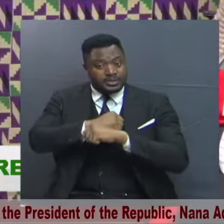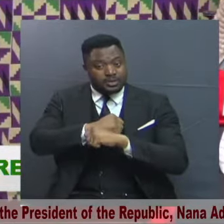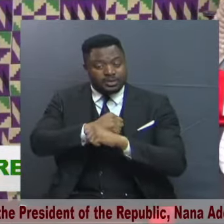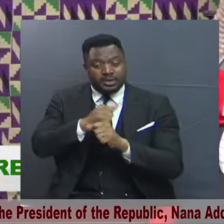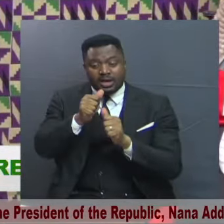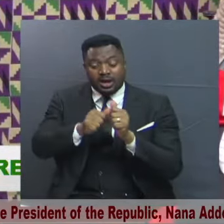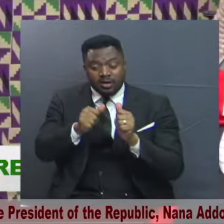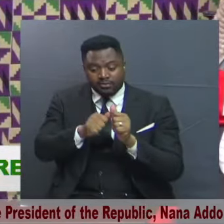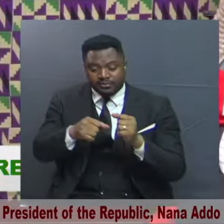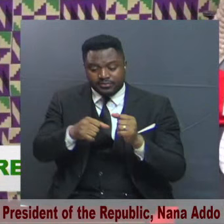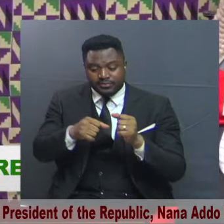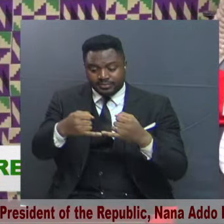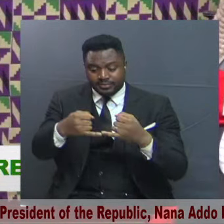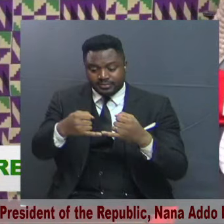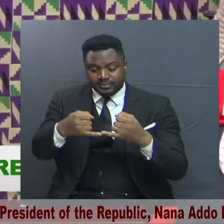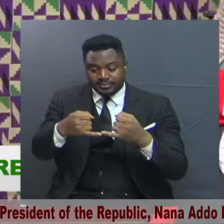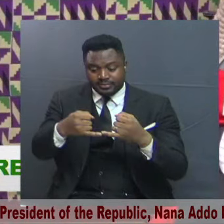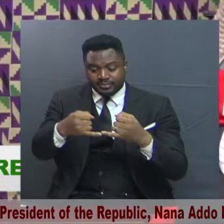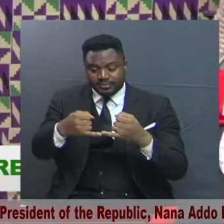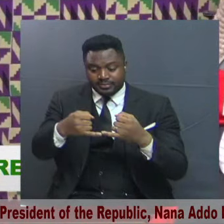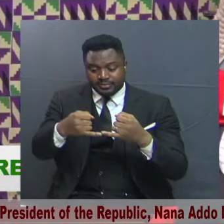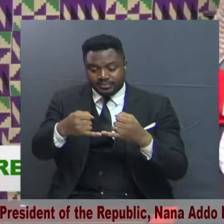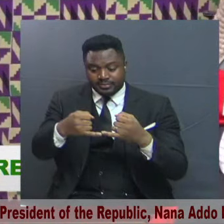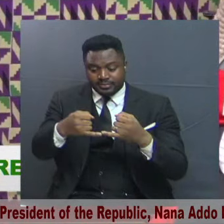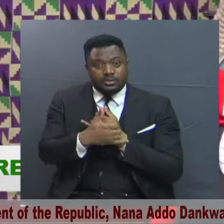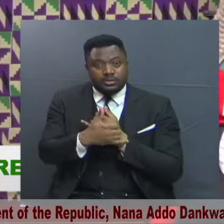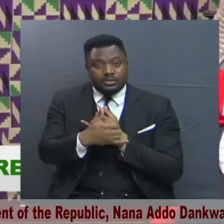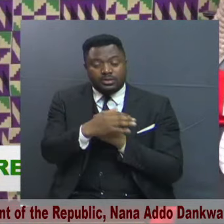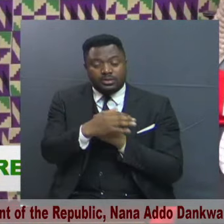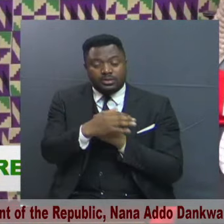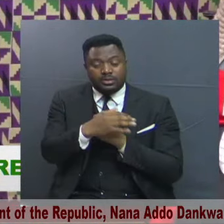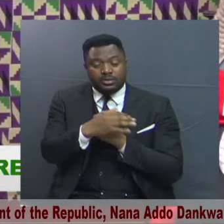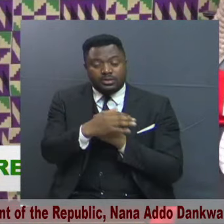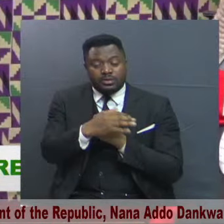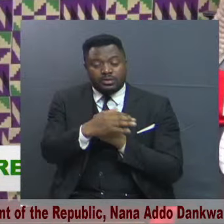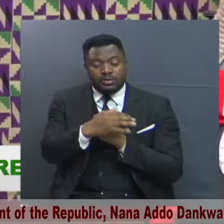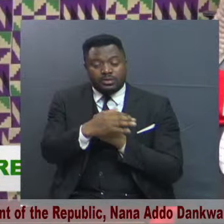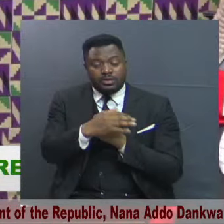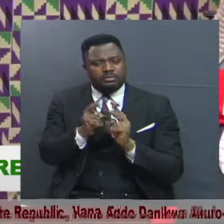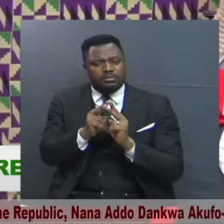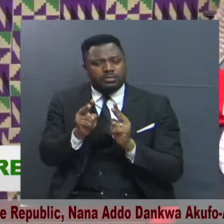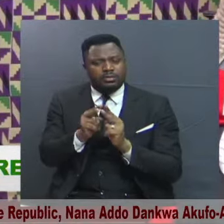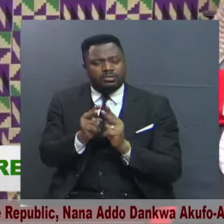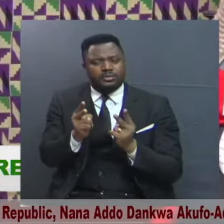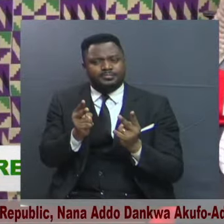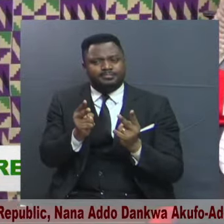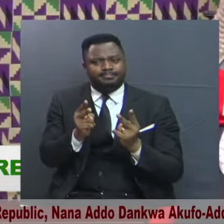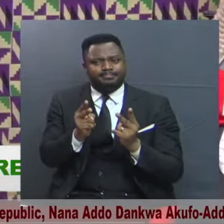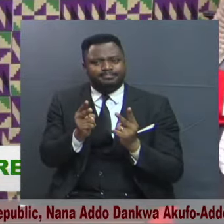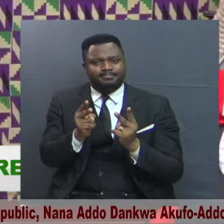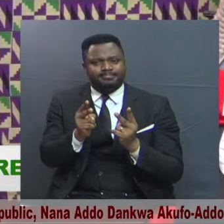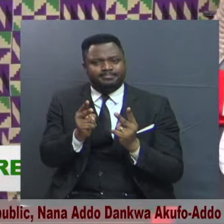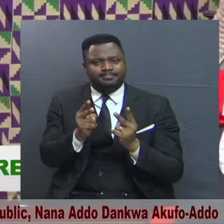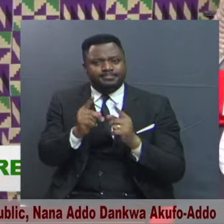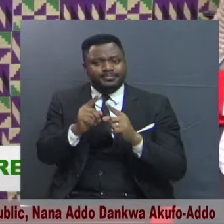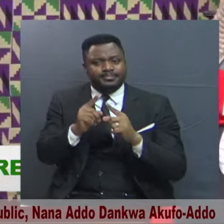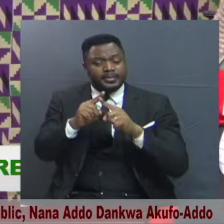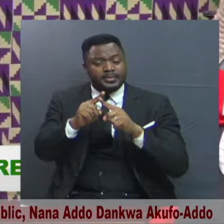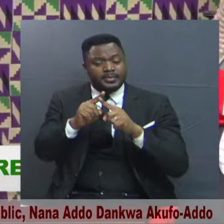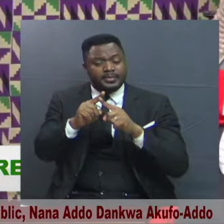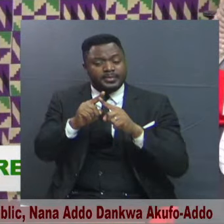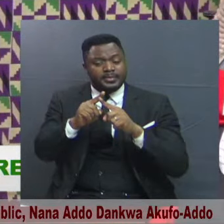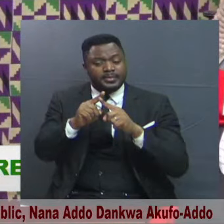of the territory of our country but it is also very much up to the citizens to help